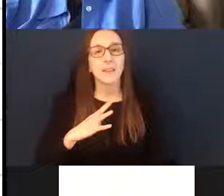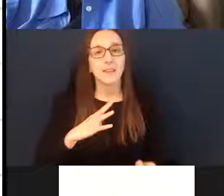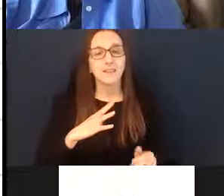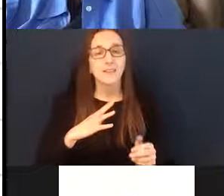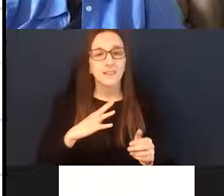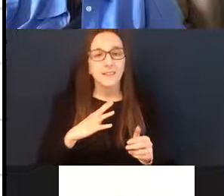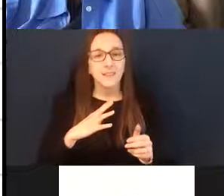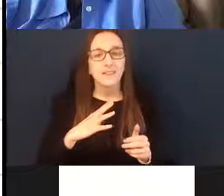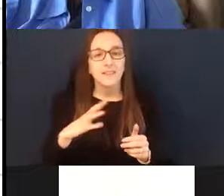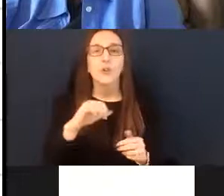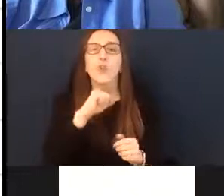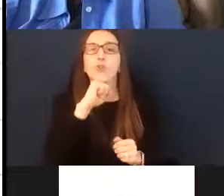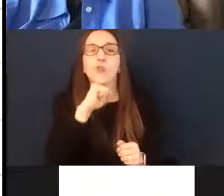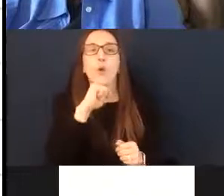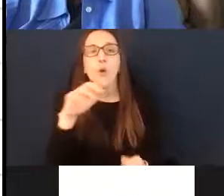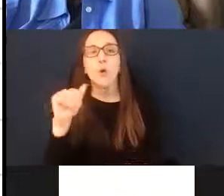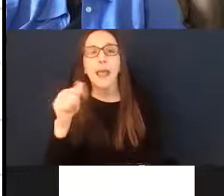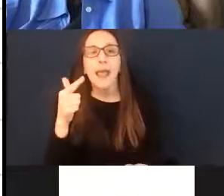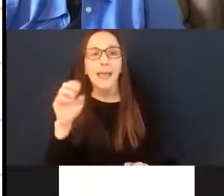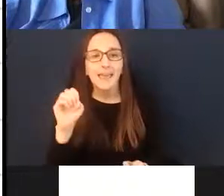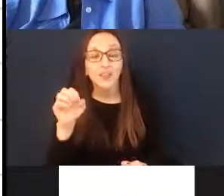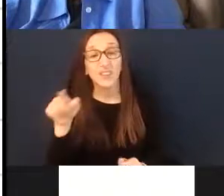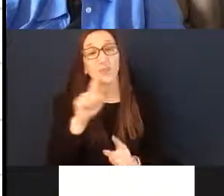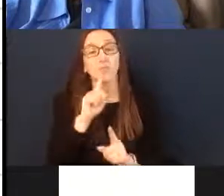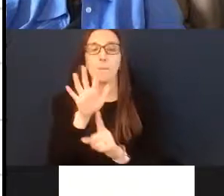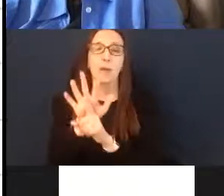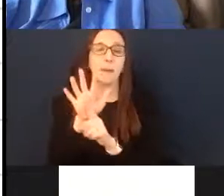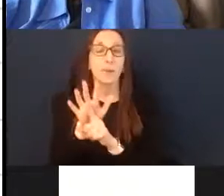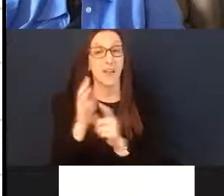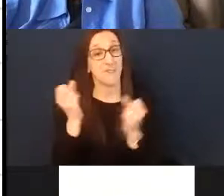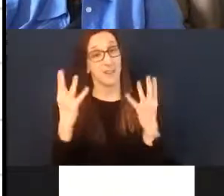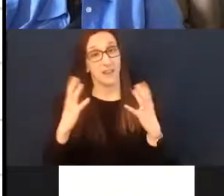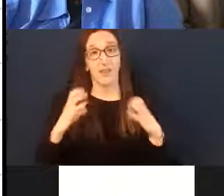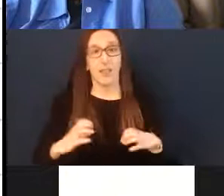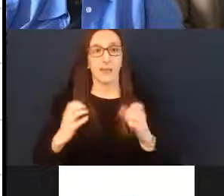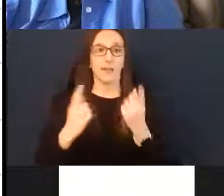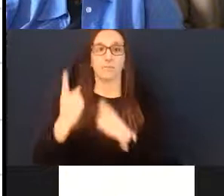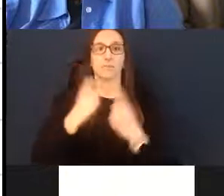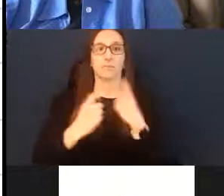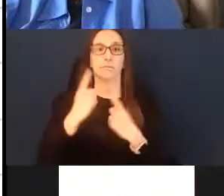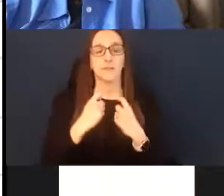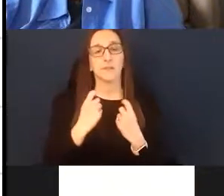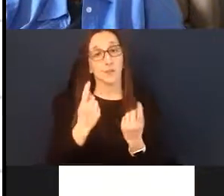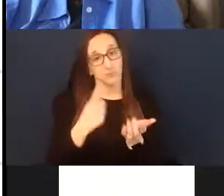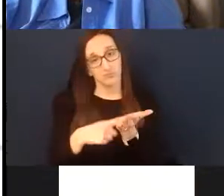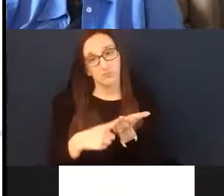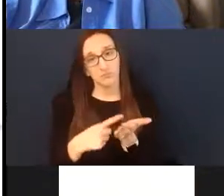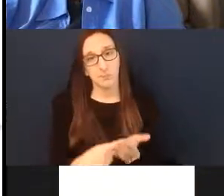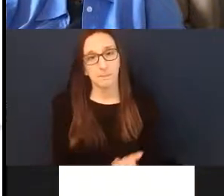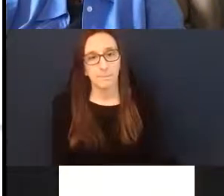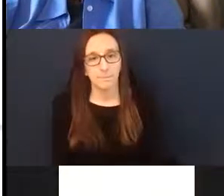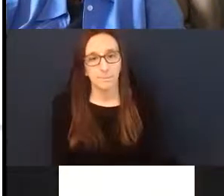really popular right now. I have lots of clients who are asking me about this. So we're gonna dive right in.